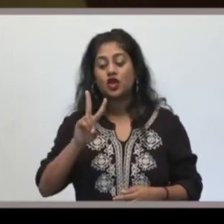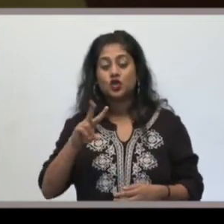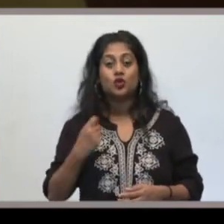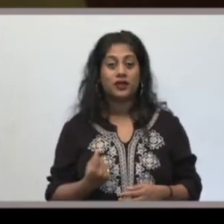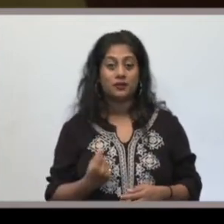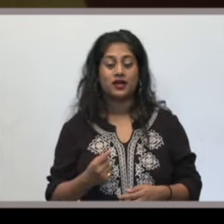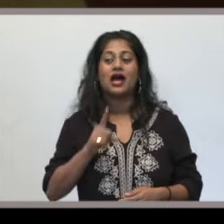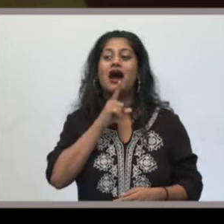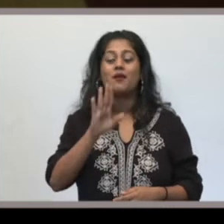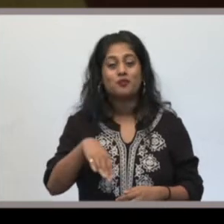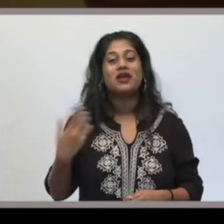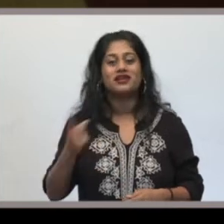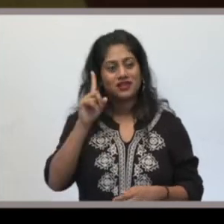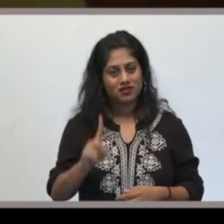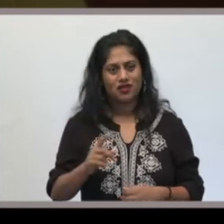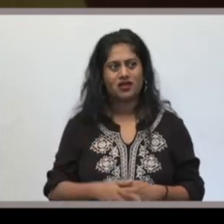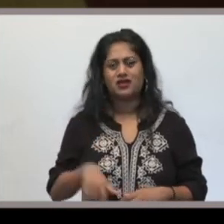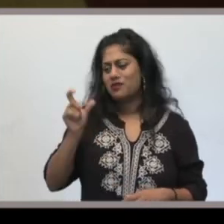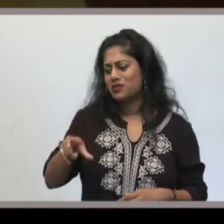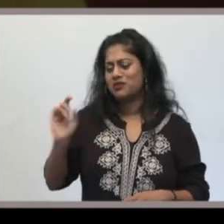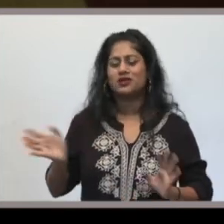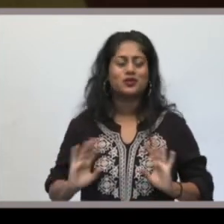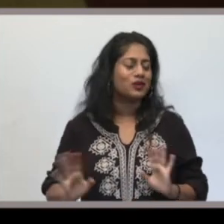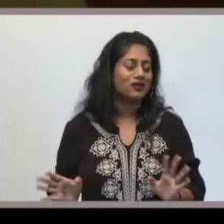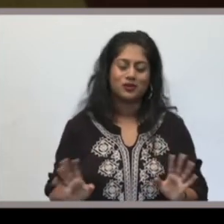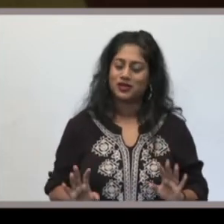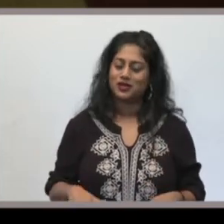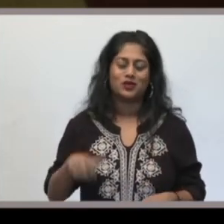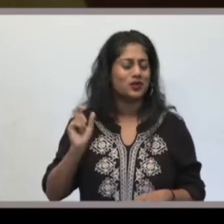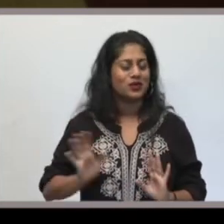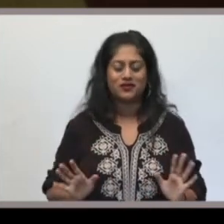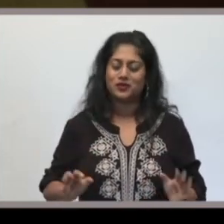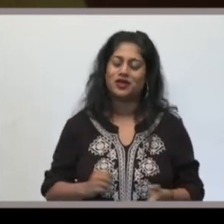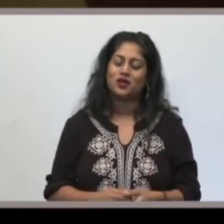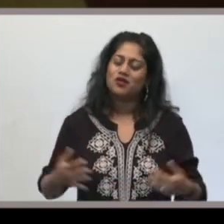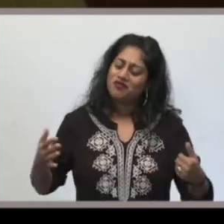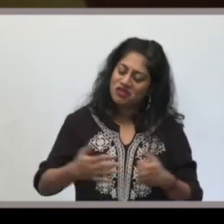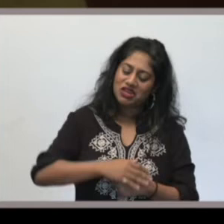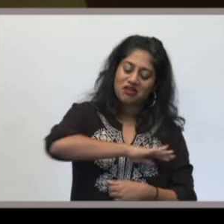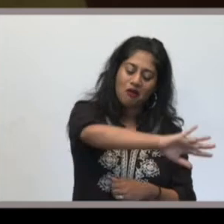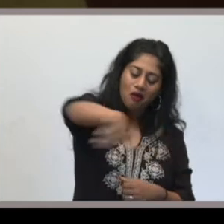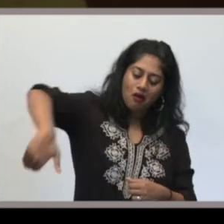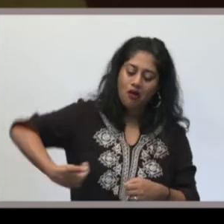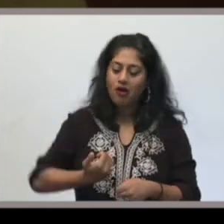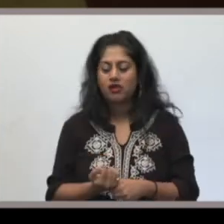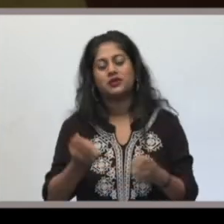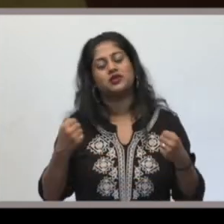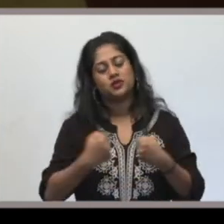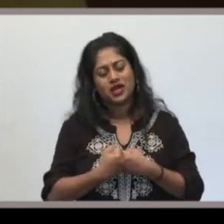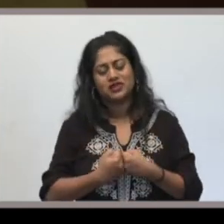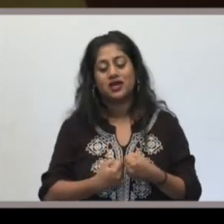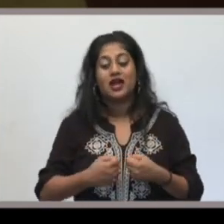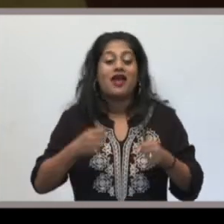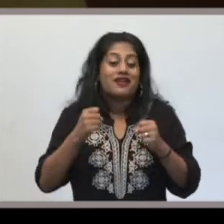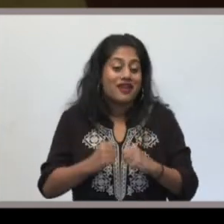one, for they can help each other succeed. If one person falls, the other can reach out